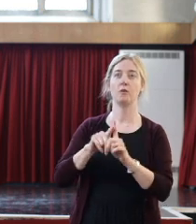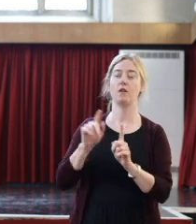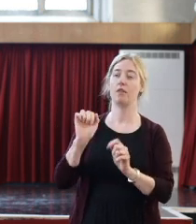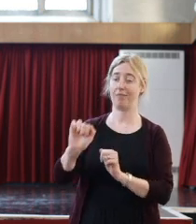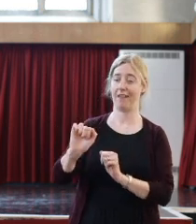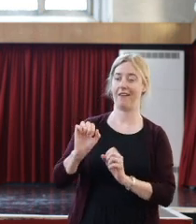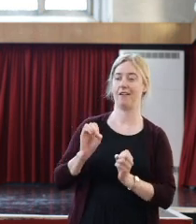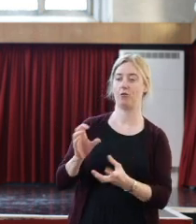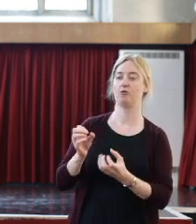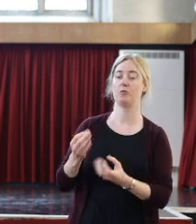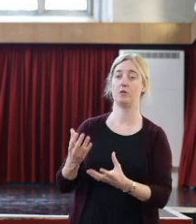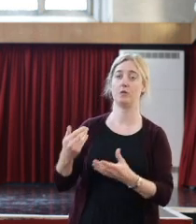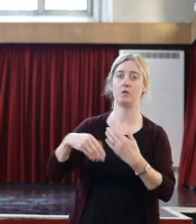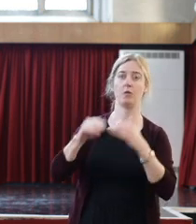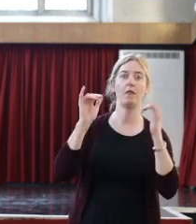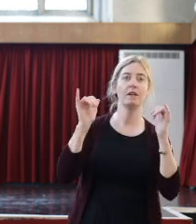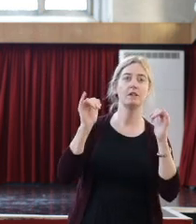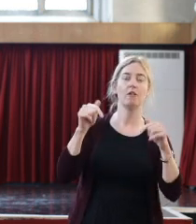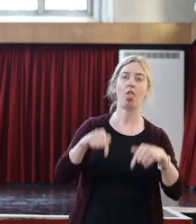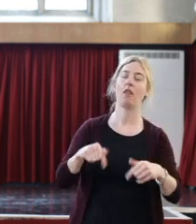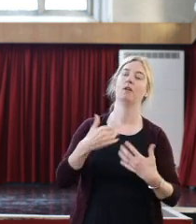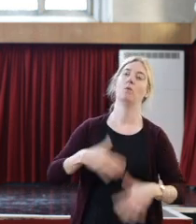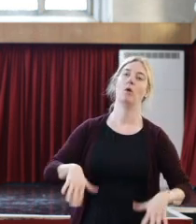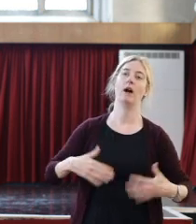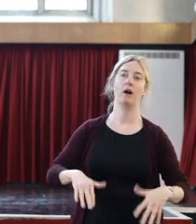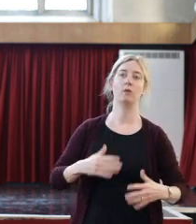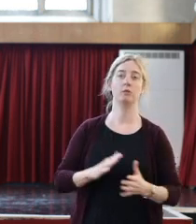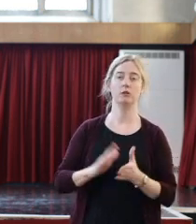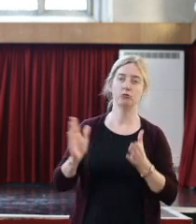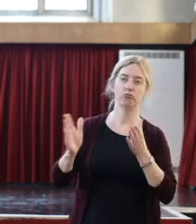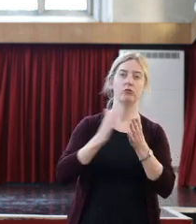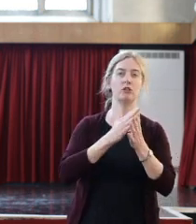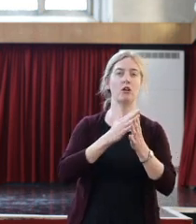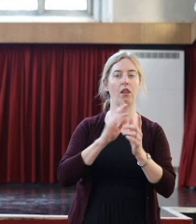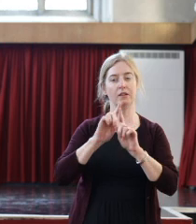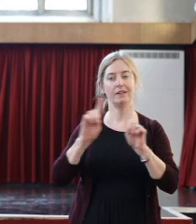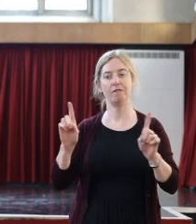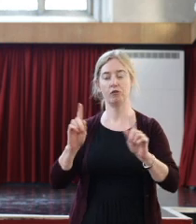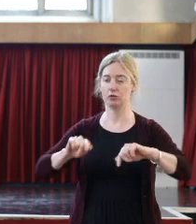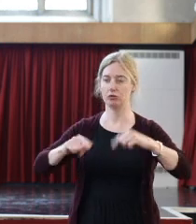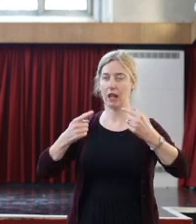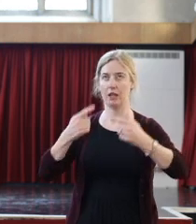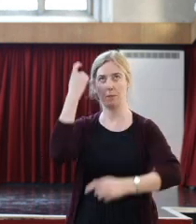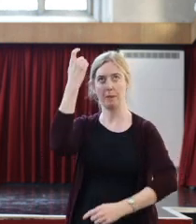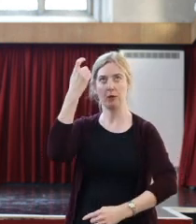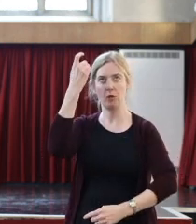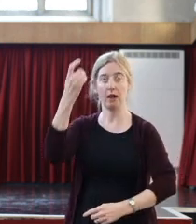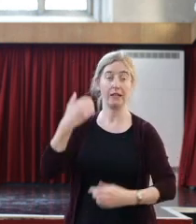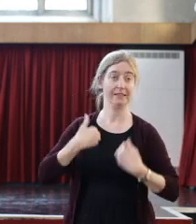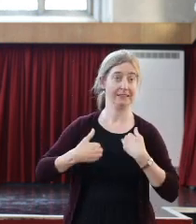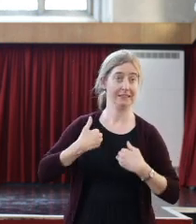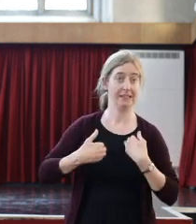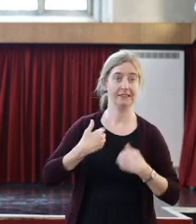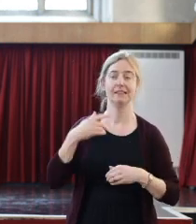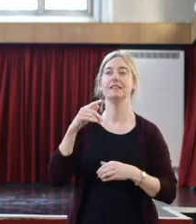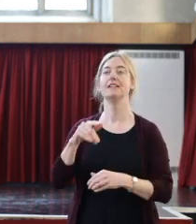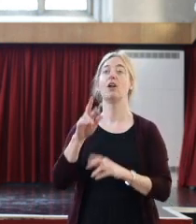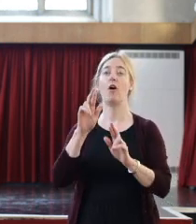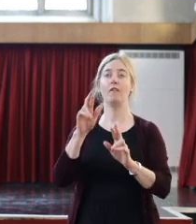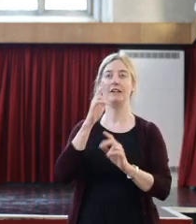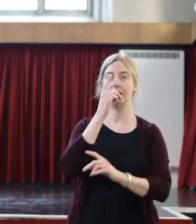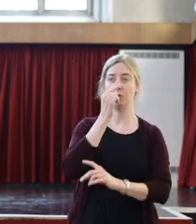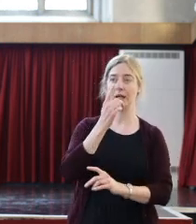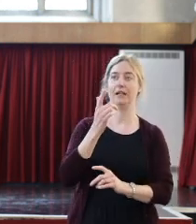to the festival is original and interesting and challenging and exciting, and hopefully a measure